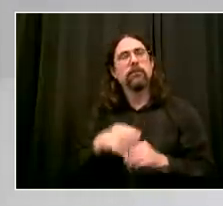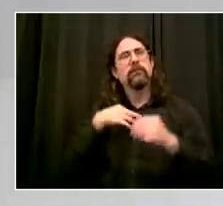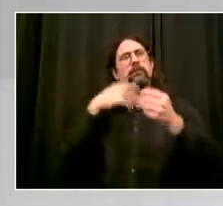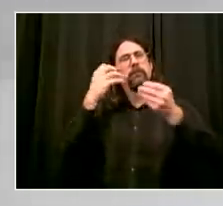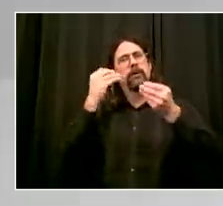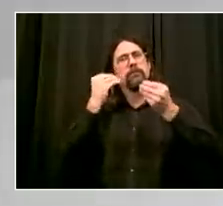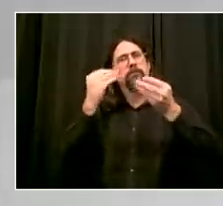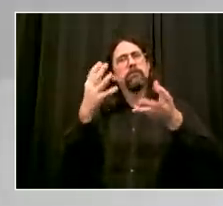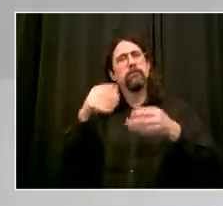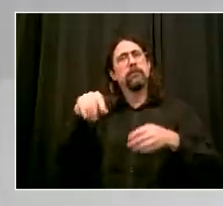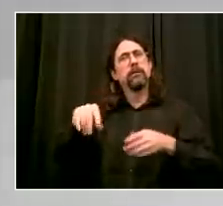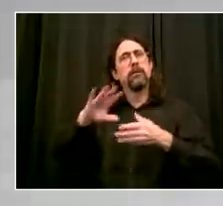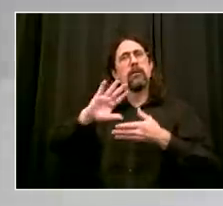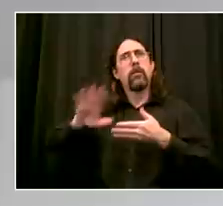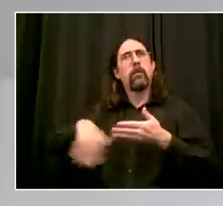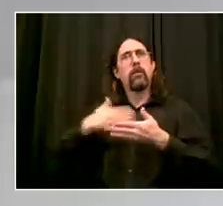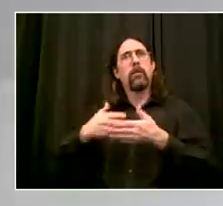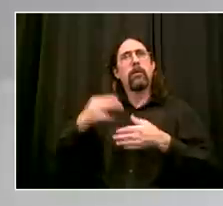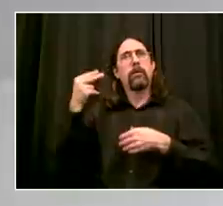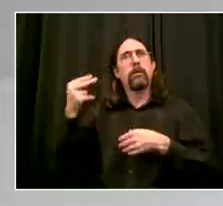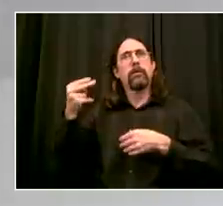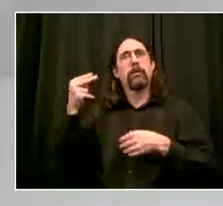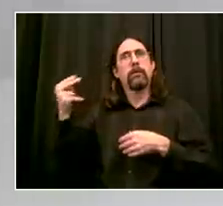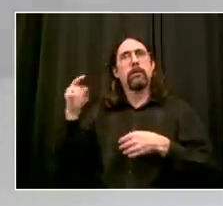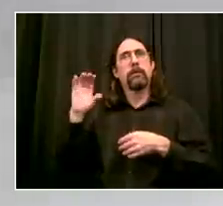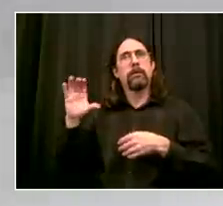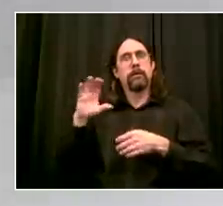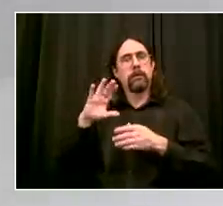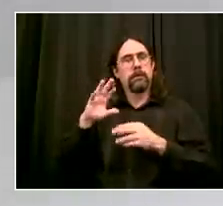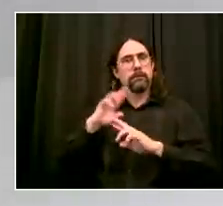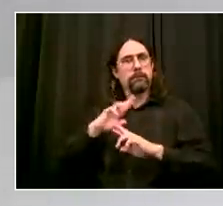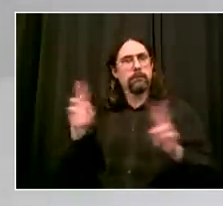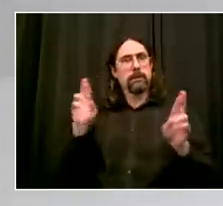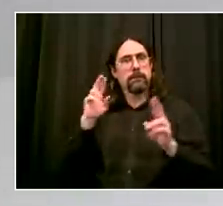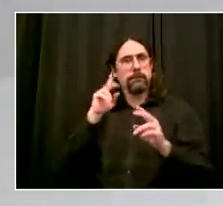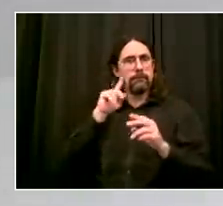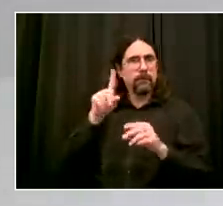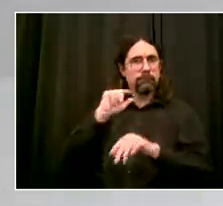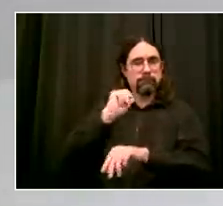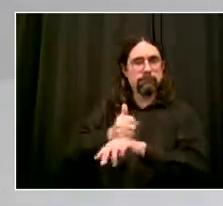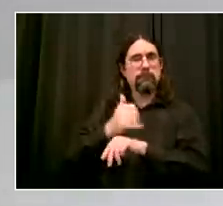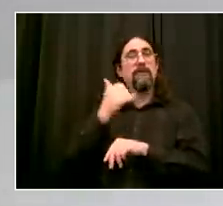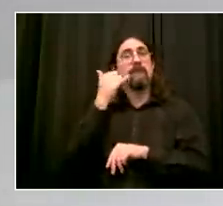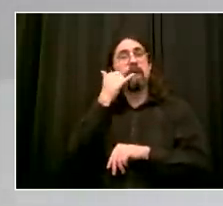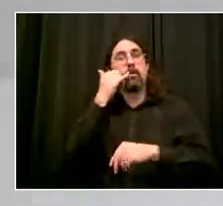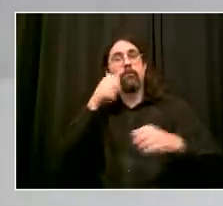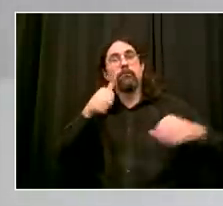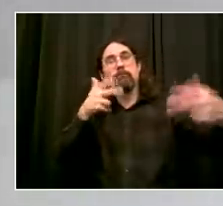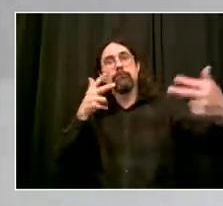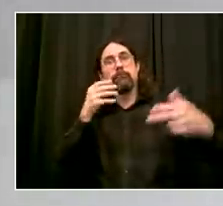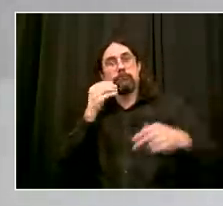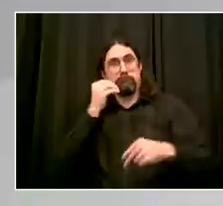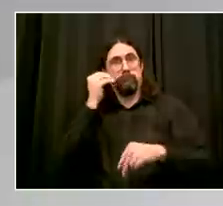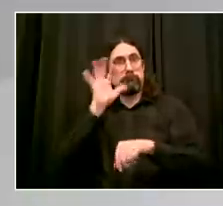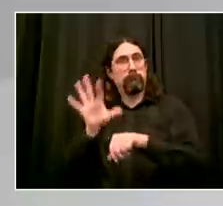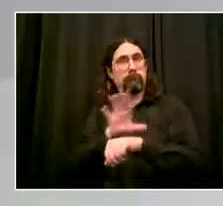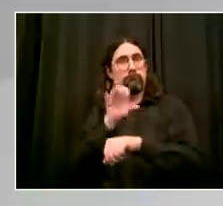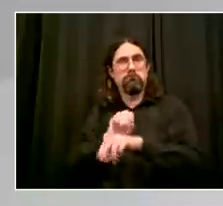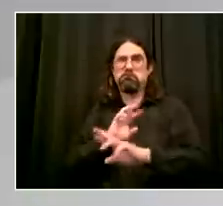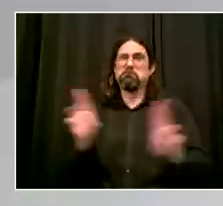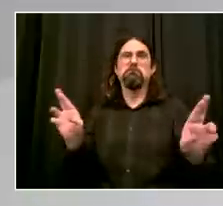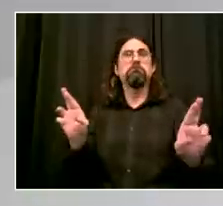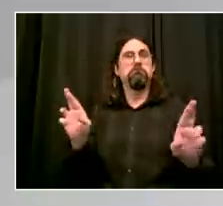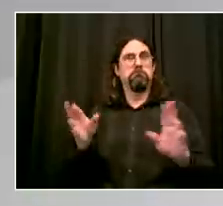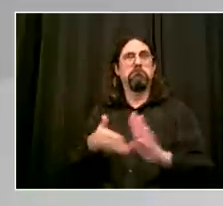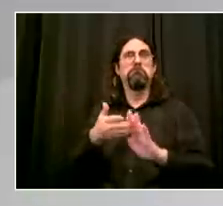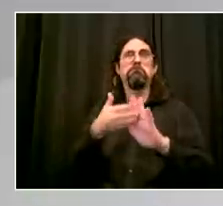that, oh my goodness, I don't know how to use a laptop, I couldn't possibly, that's okay. The phone works